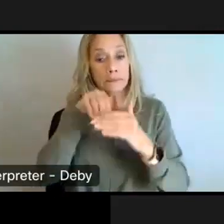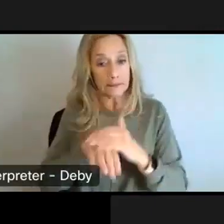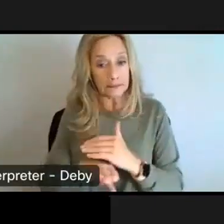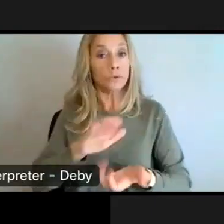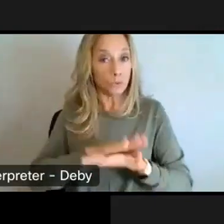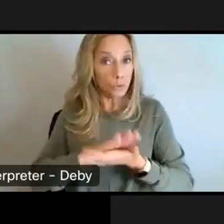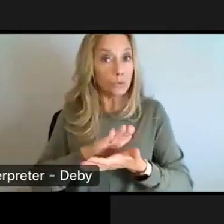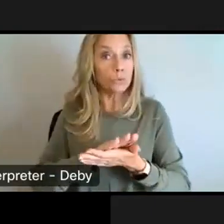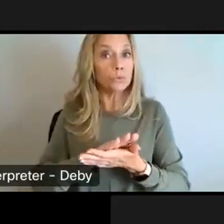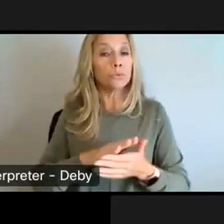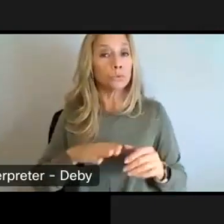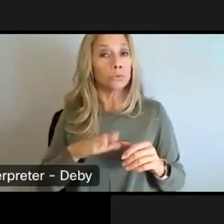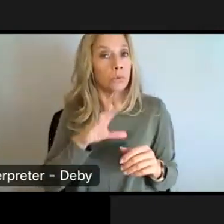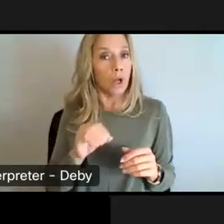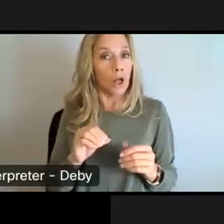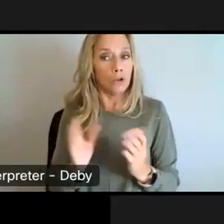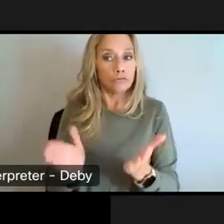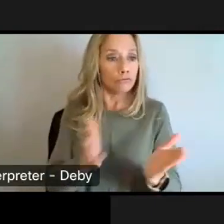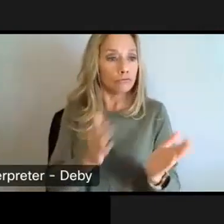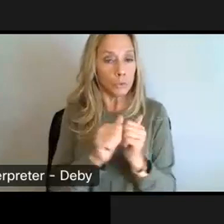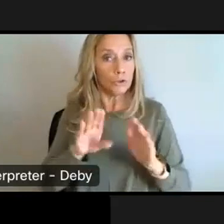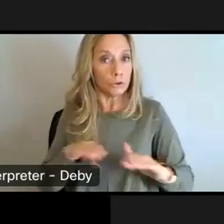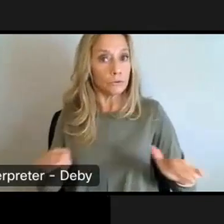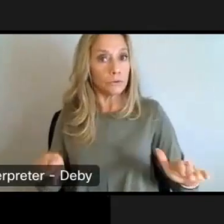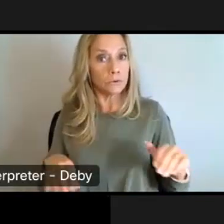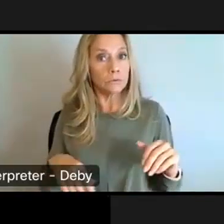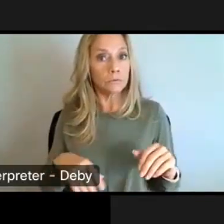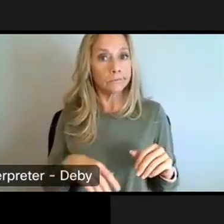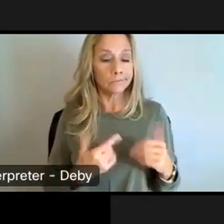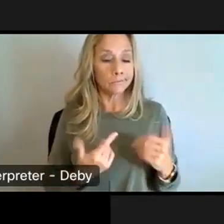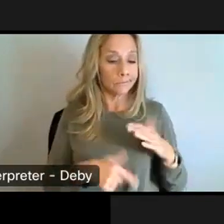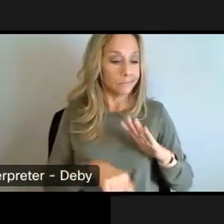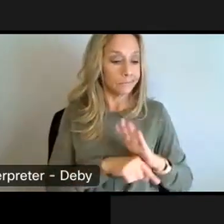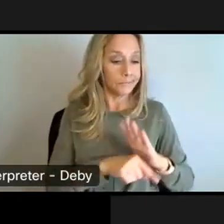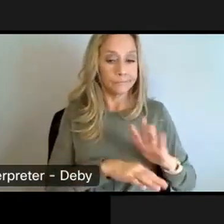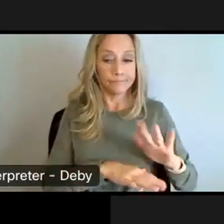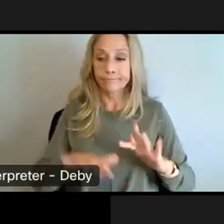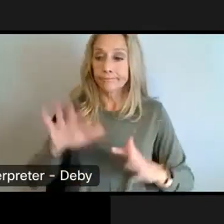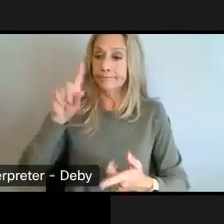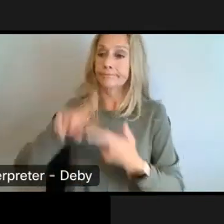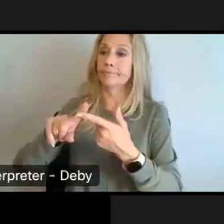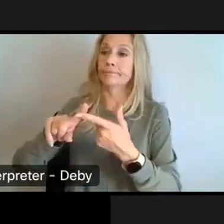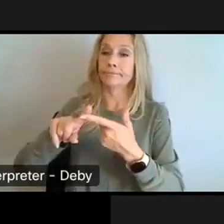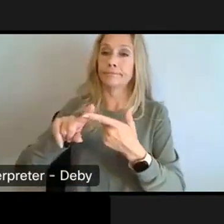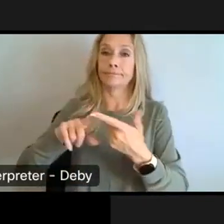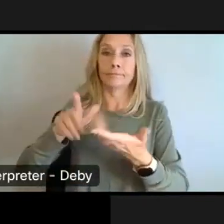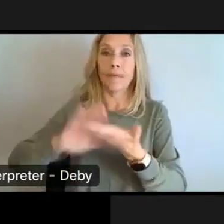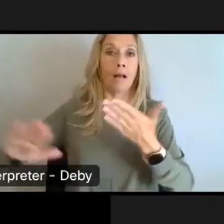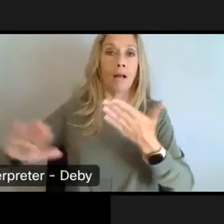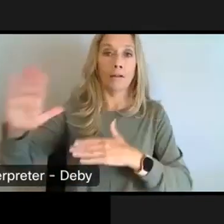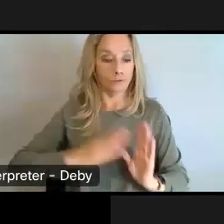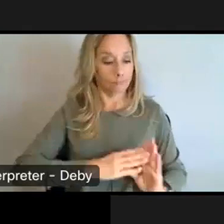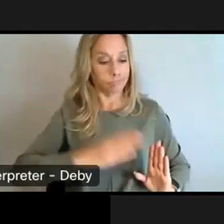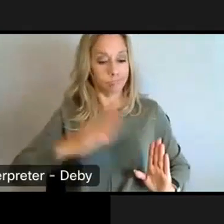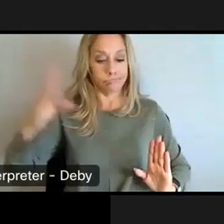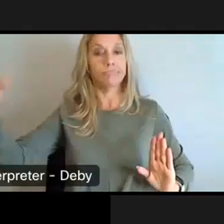and spoken with the children from grade school all the way up to the college level. And I really kind of